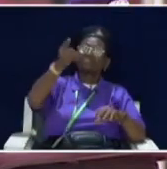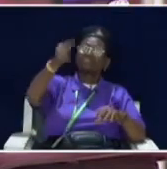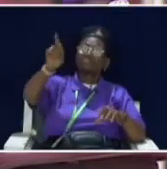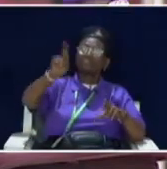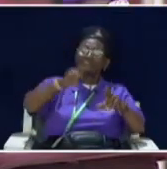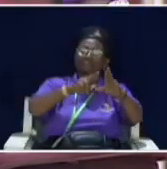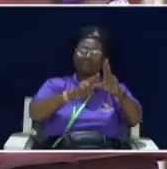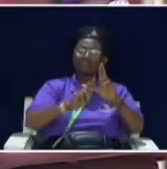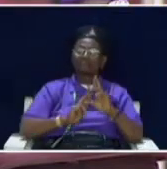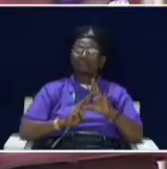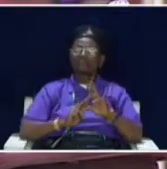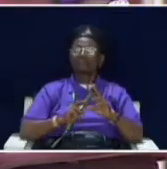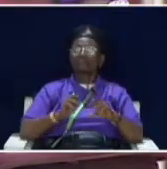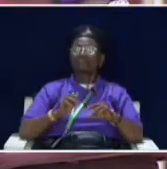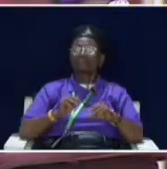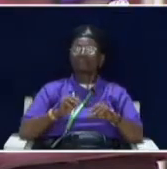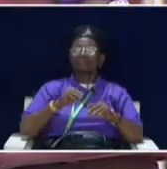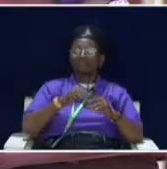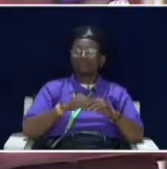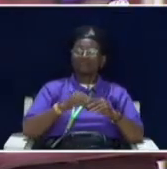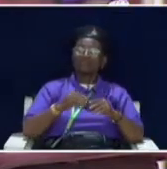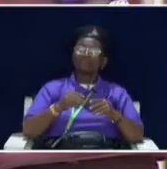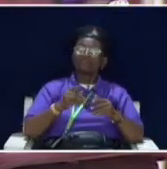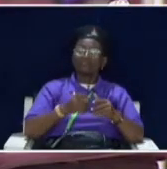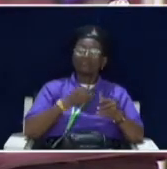Samuel chapter 2,